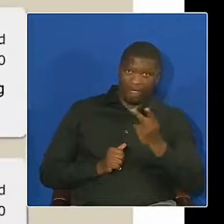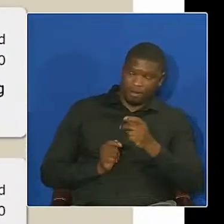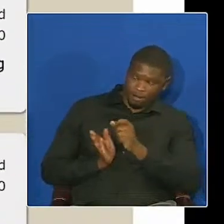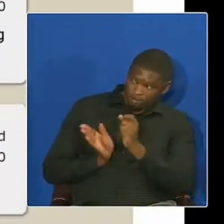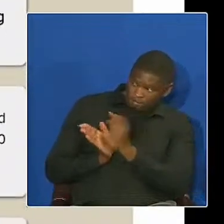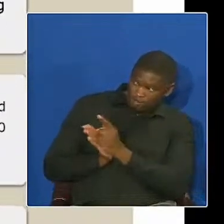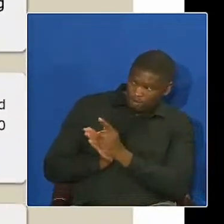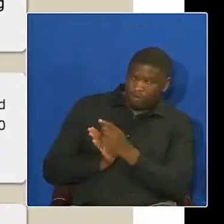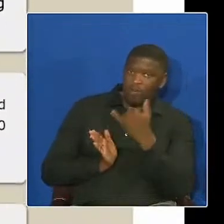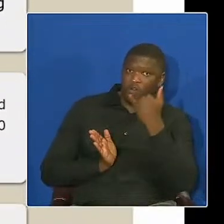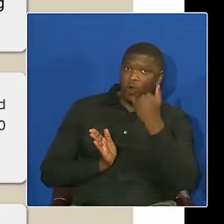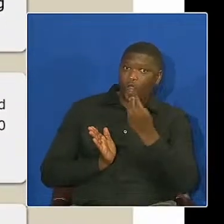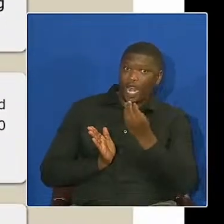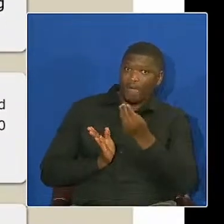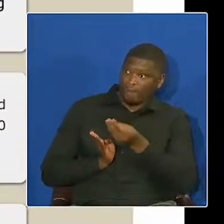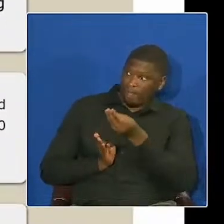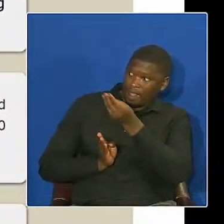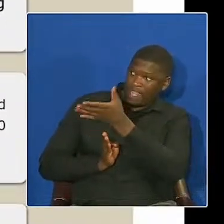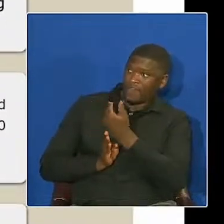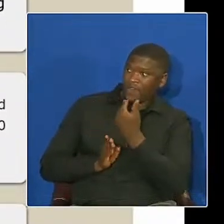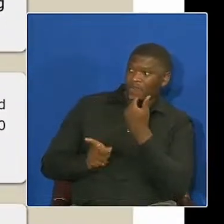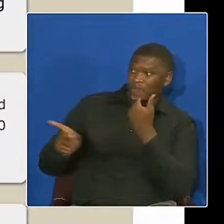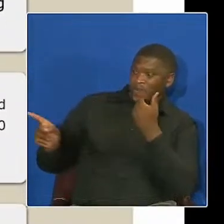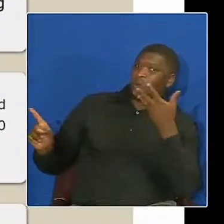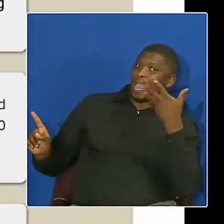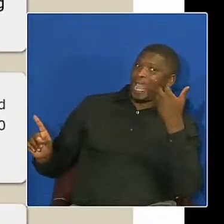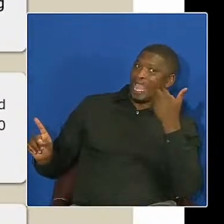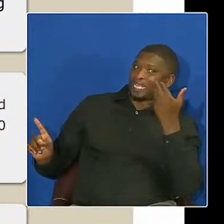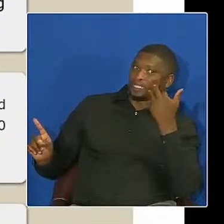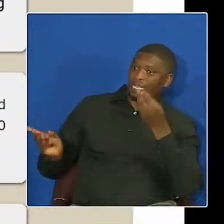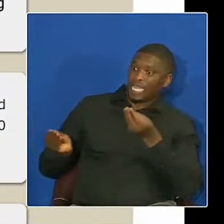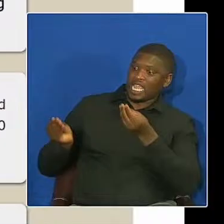sending it to Mr. Ket Matlala,